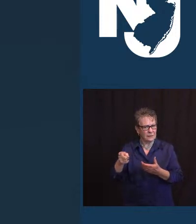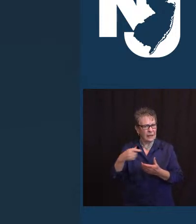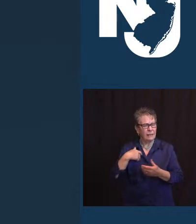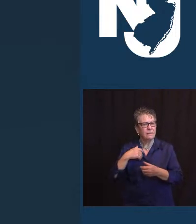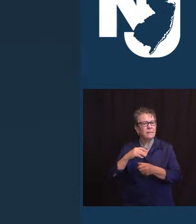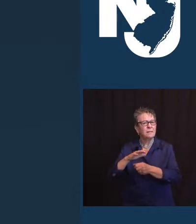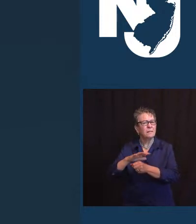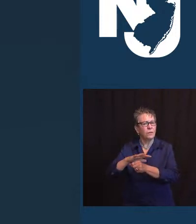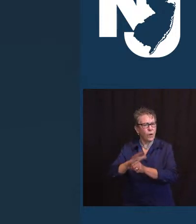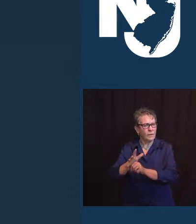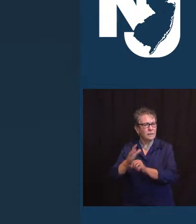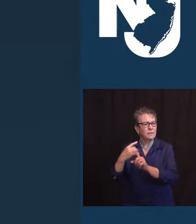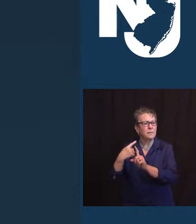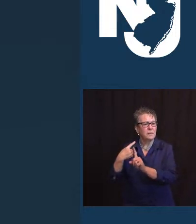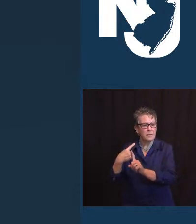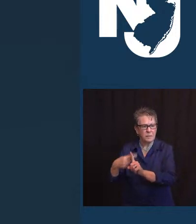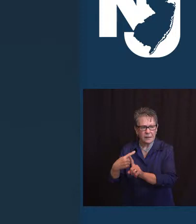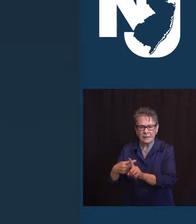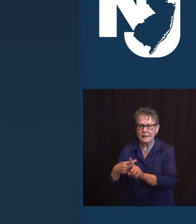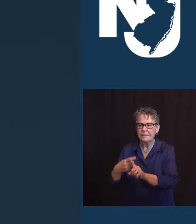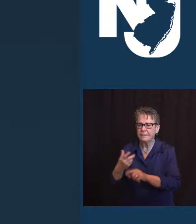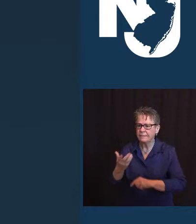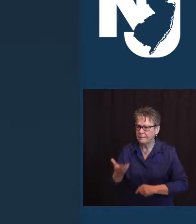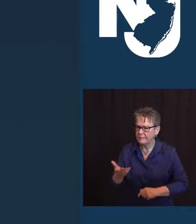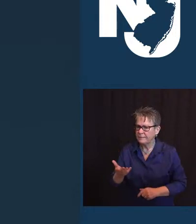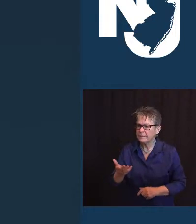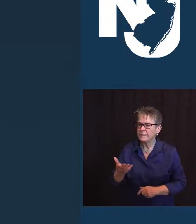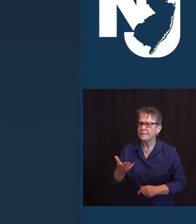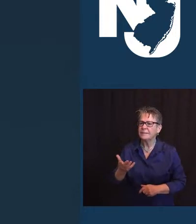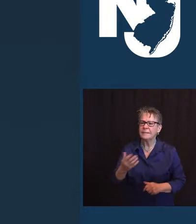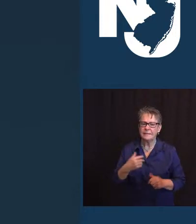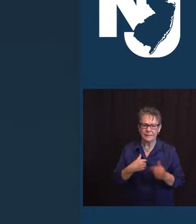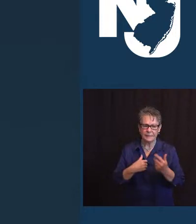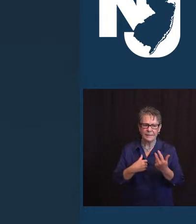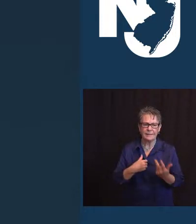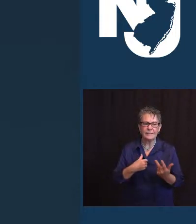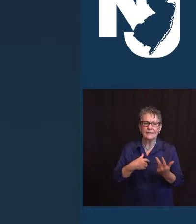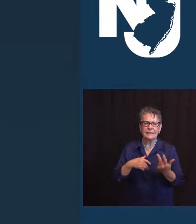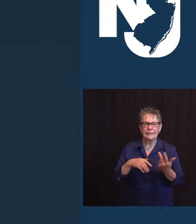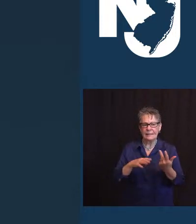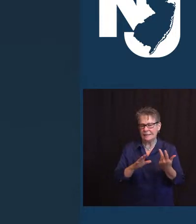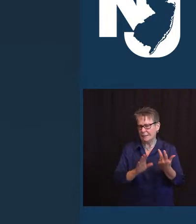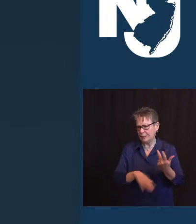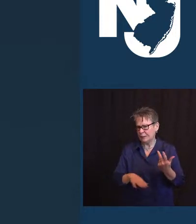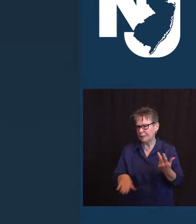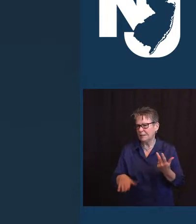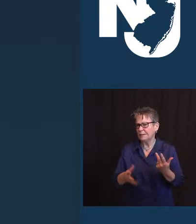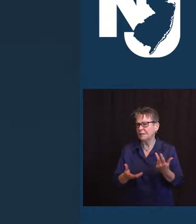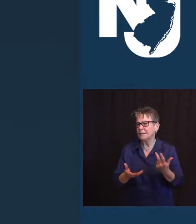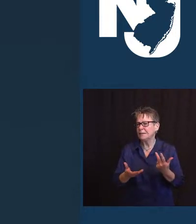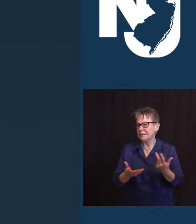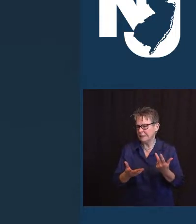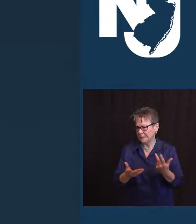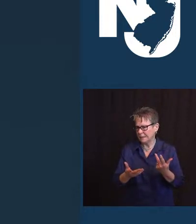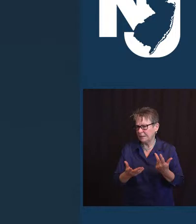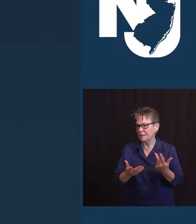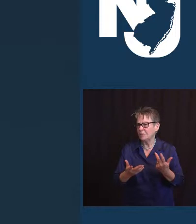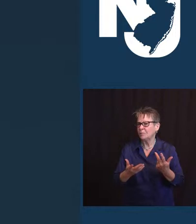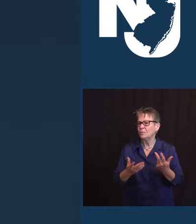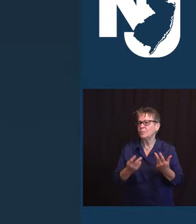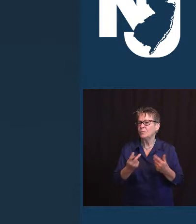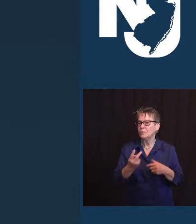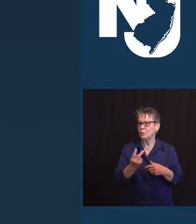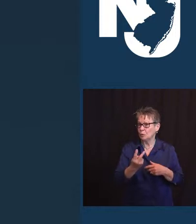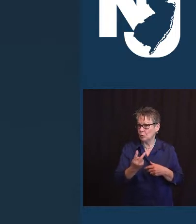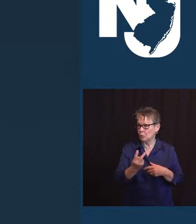in the lower right, who is at Rutgers. Vincent on the left, I believe also at Rutgers. He's got the